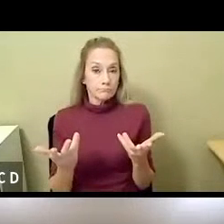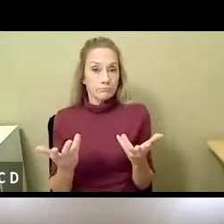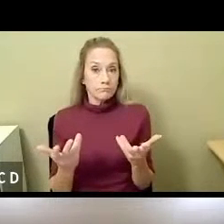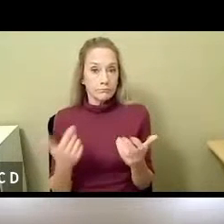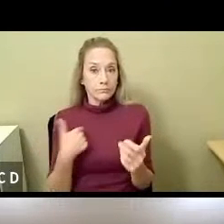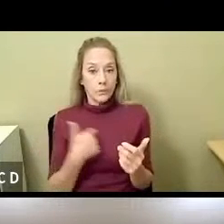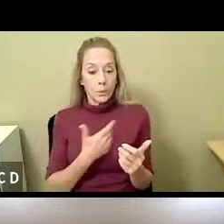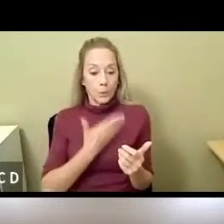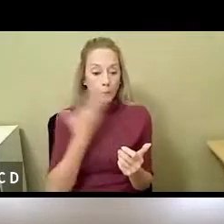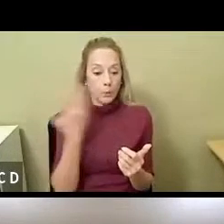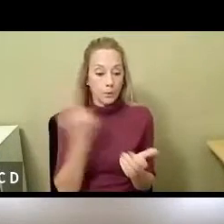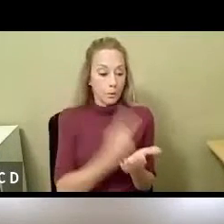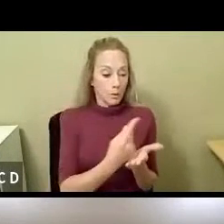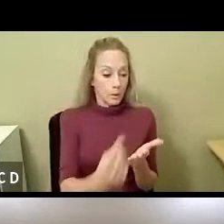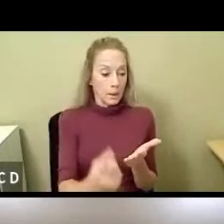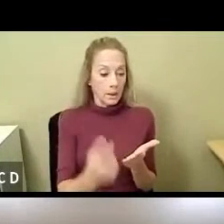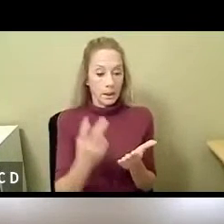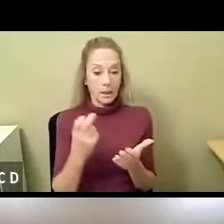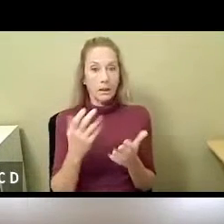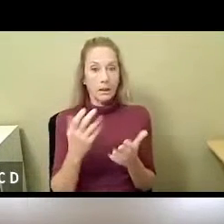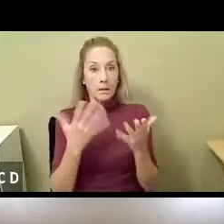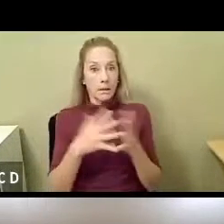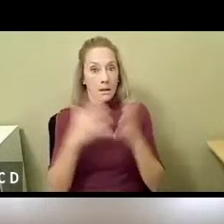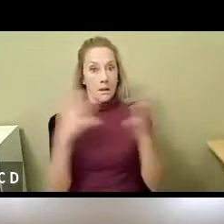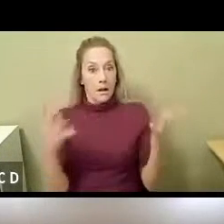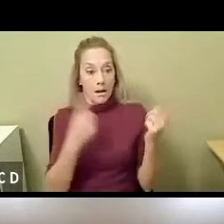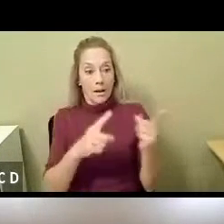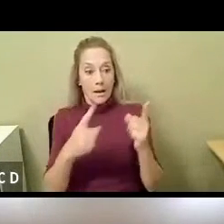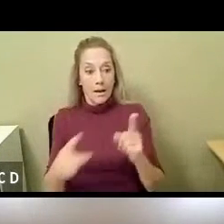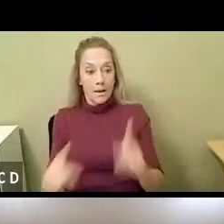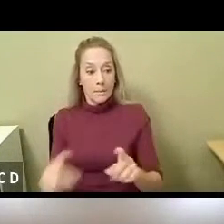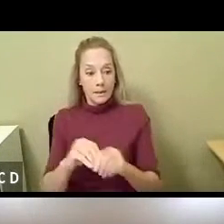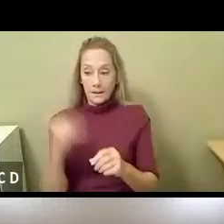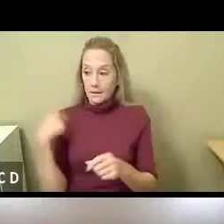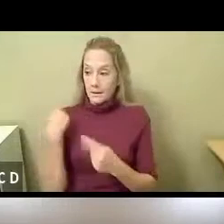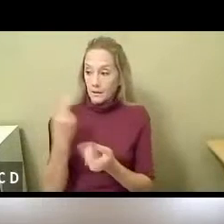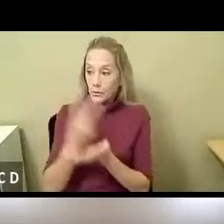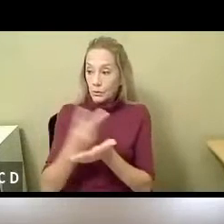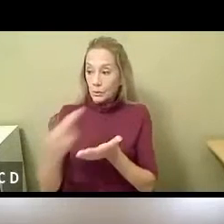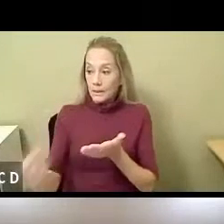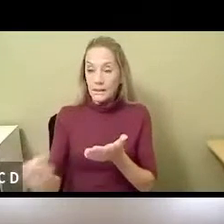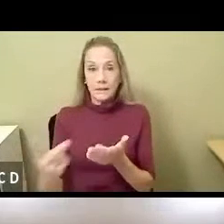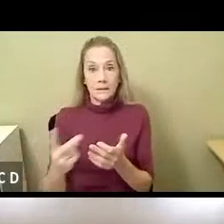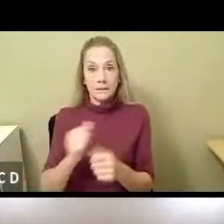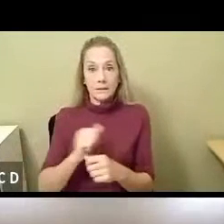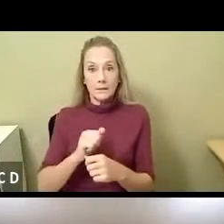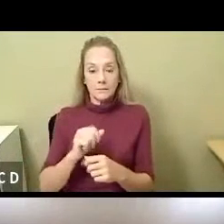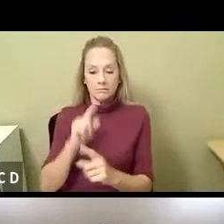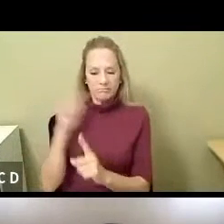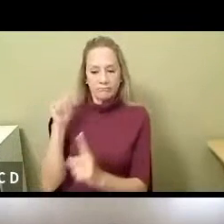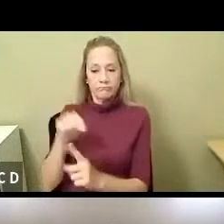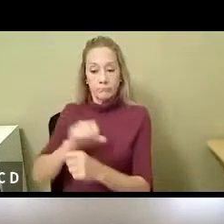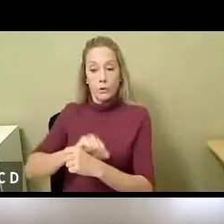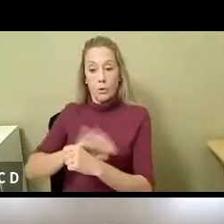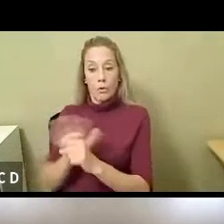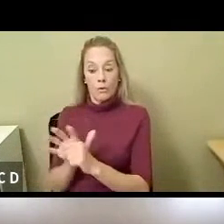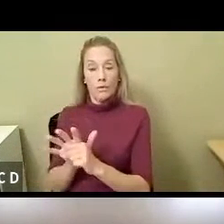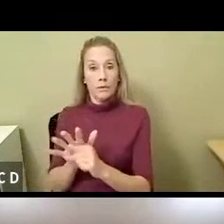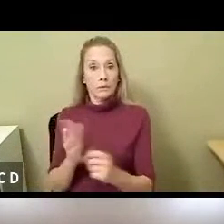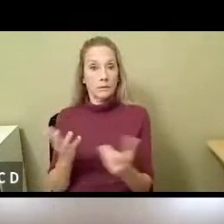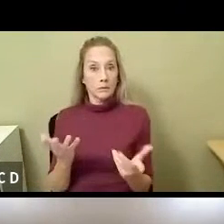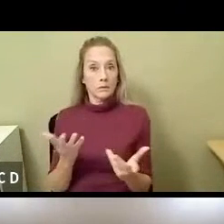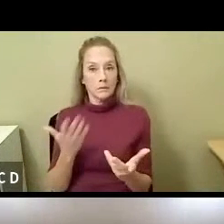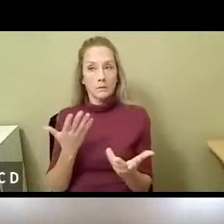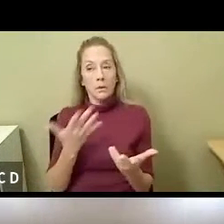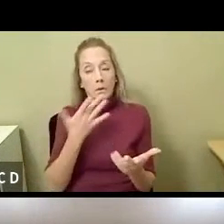for a week, and that yet there was a lot going on in the last 2 weeks from a COVID-19 standpoint. But and maybe thankfully, because everybody needed